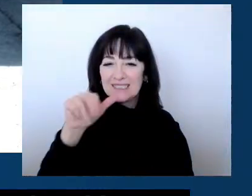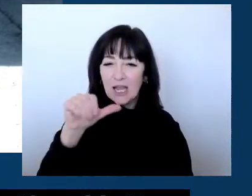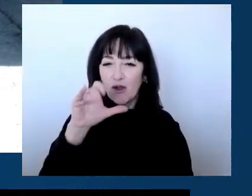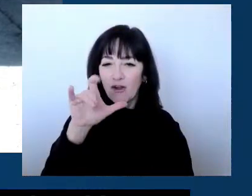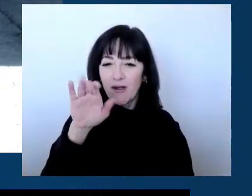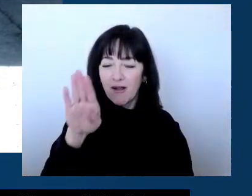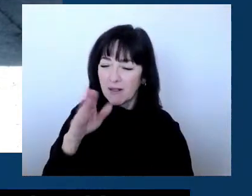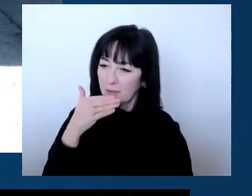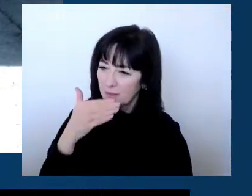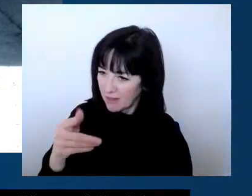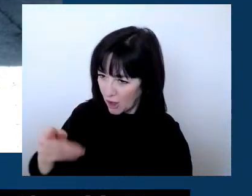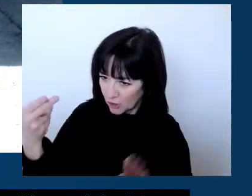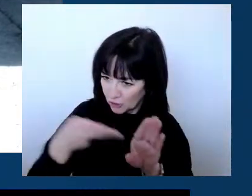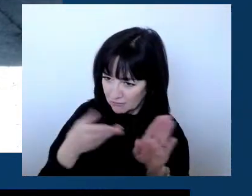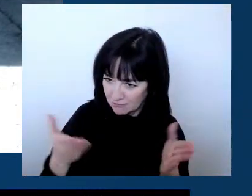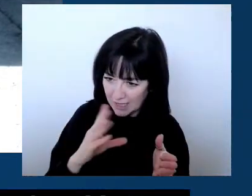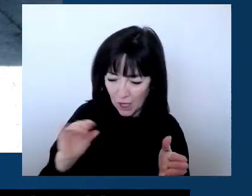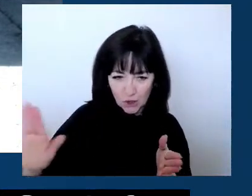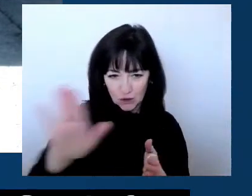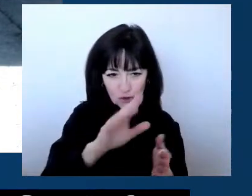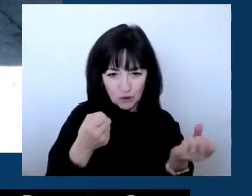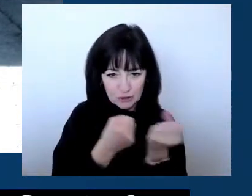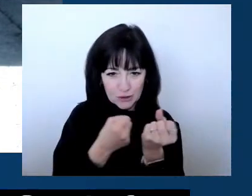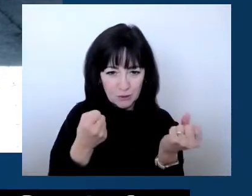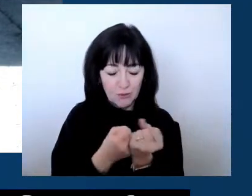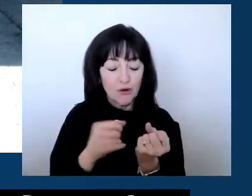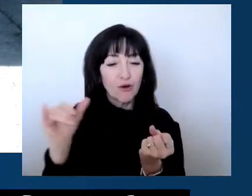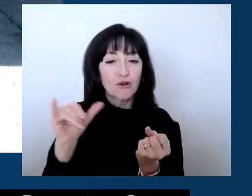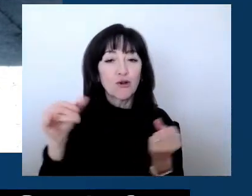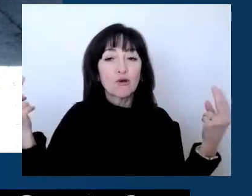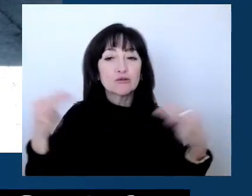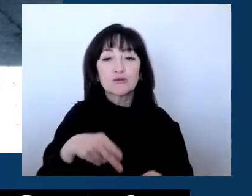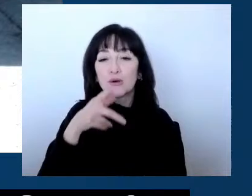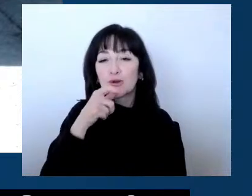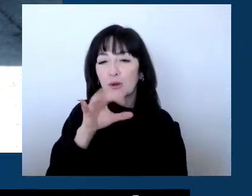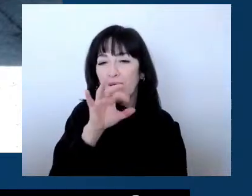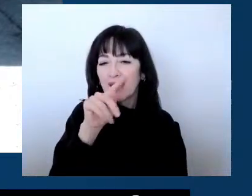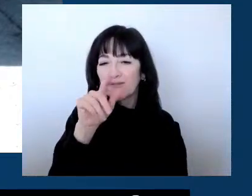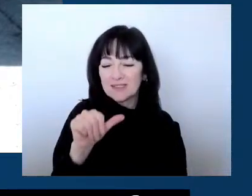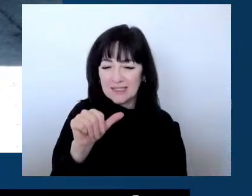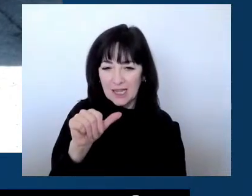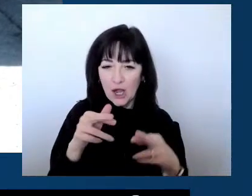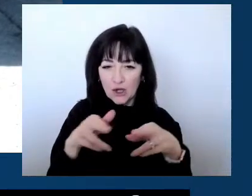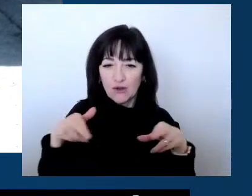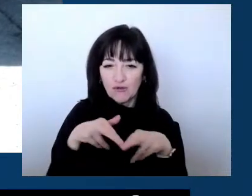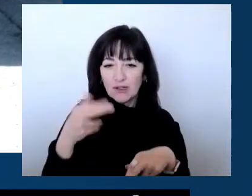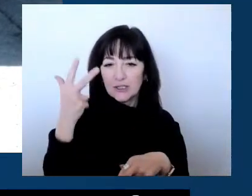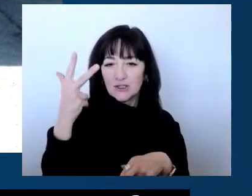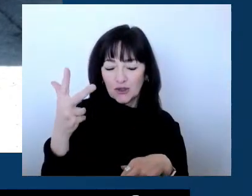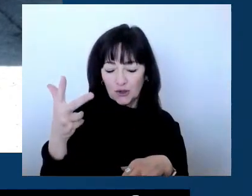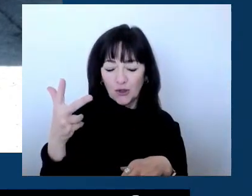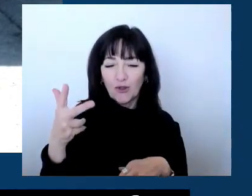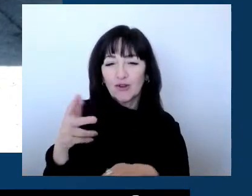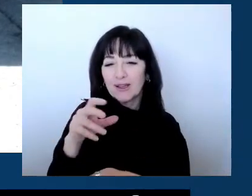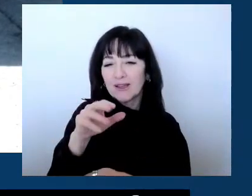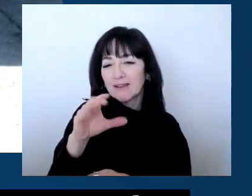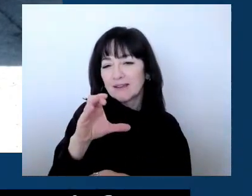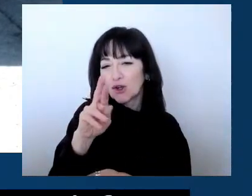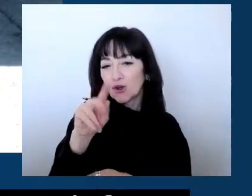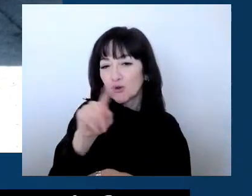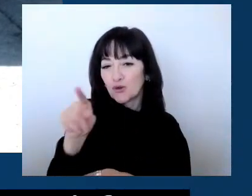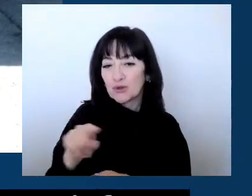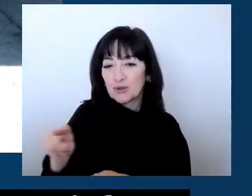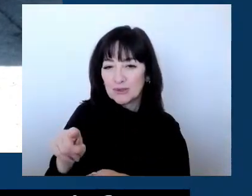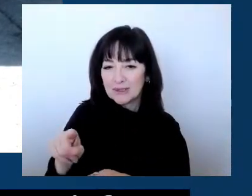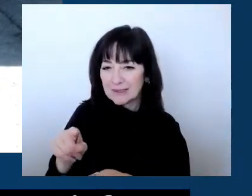support. We're also joined by our FTA Region 3 Administrator, Terry Garcia Cruz. I don't